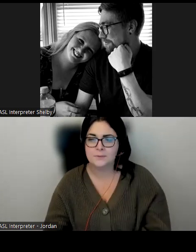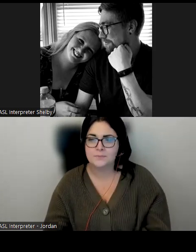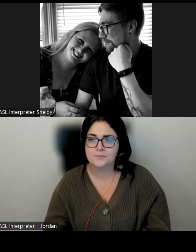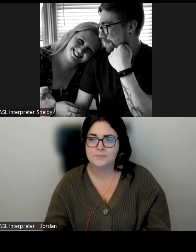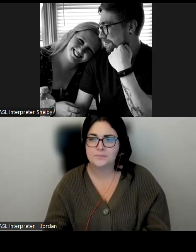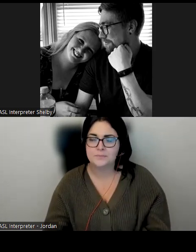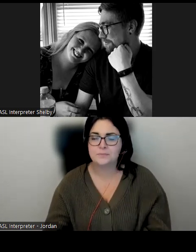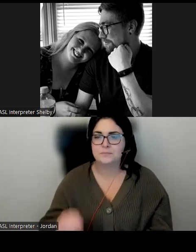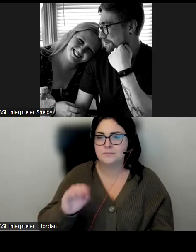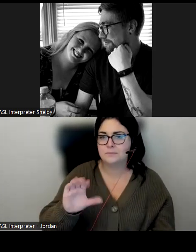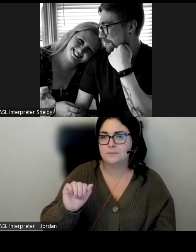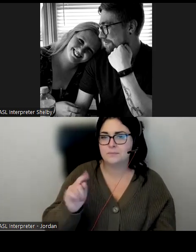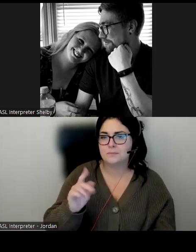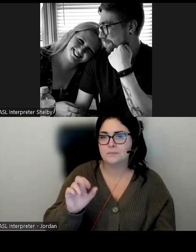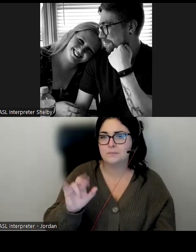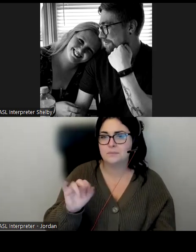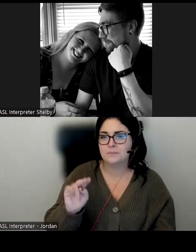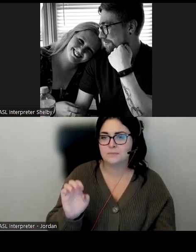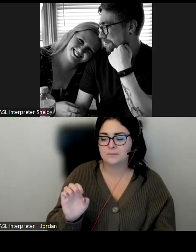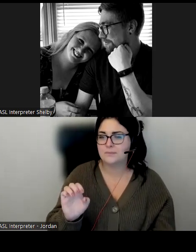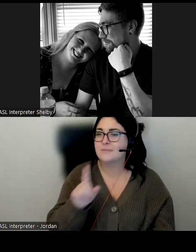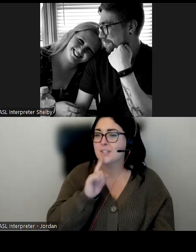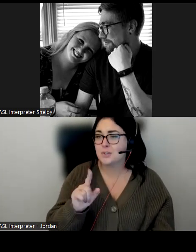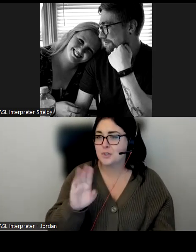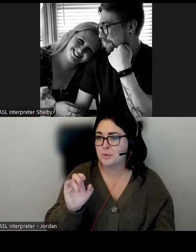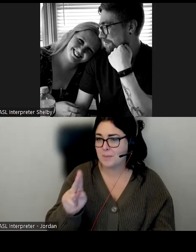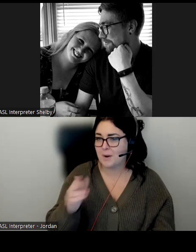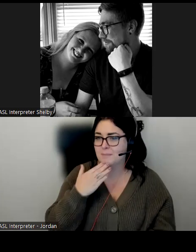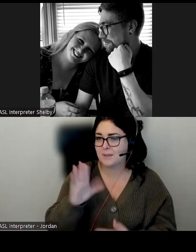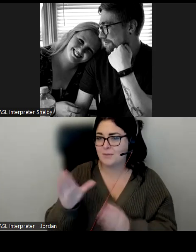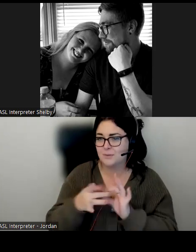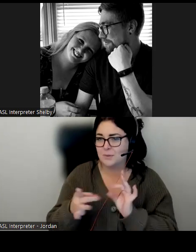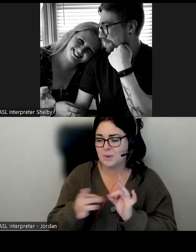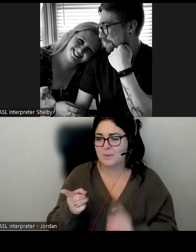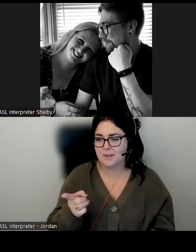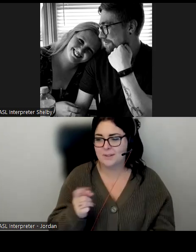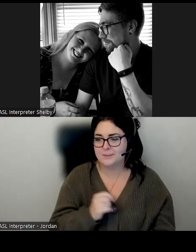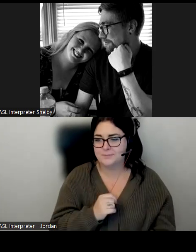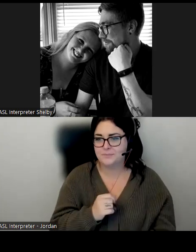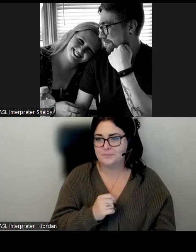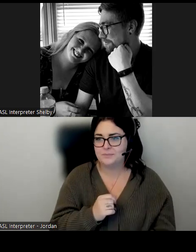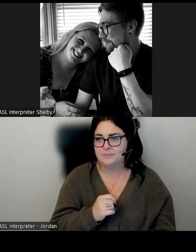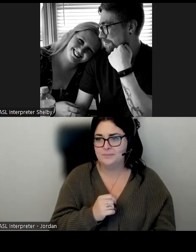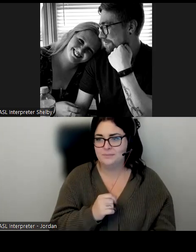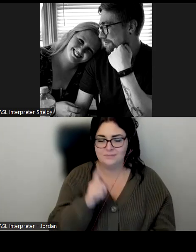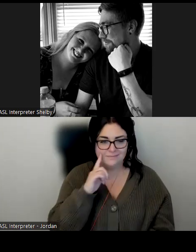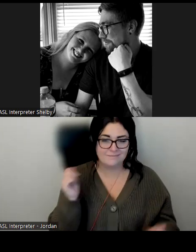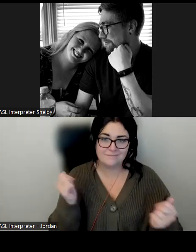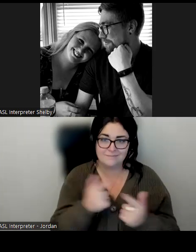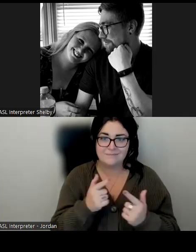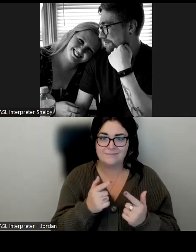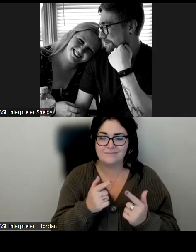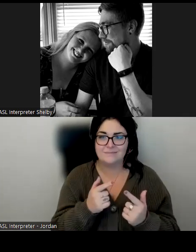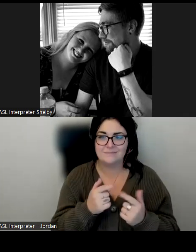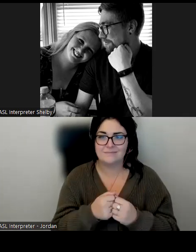That's absolutely true, Barb, and appreciate your comment there. That I think majority of us on this call have actually